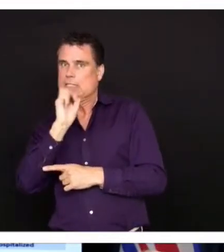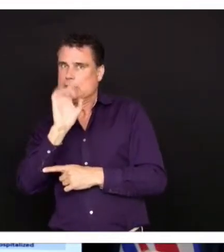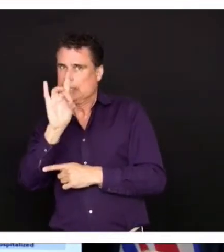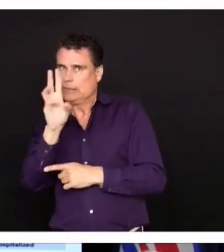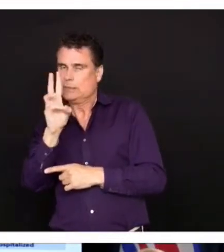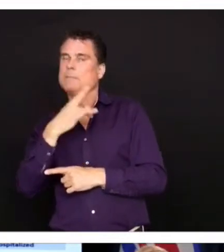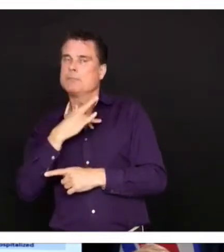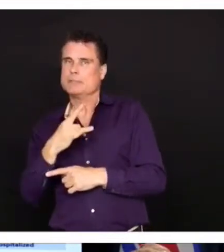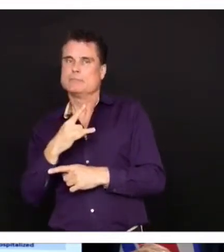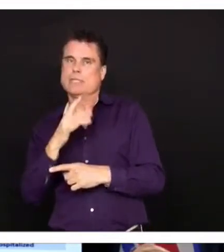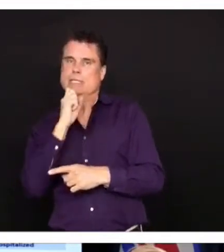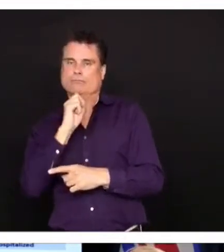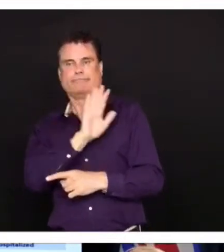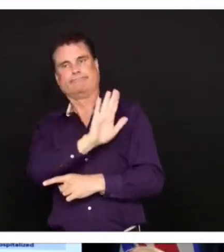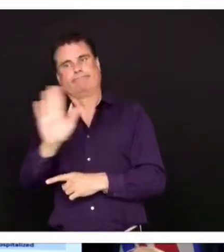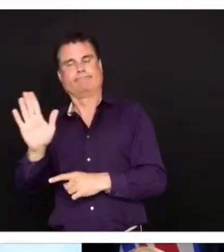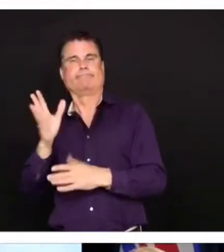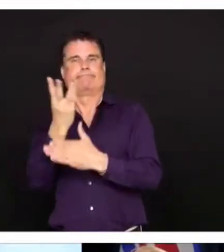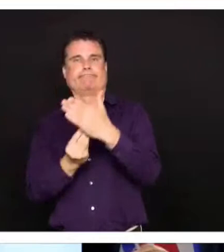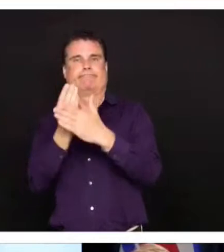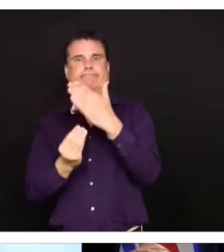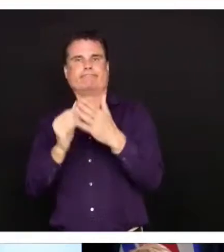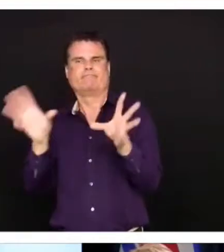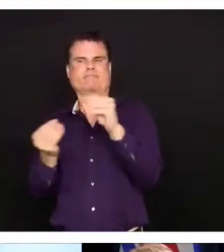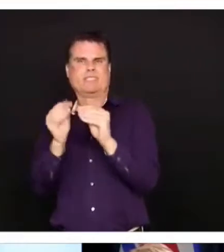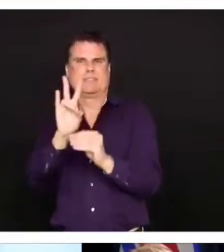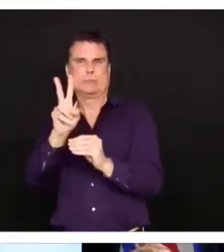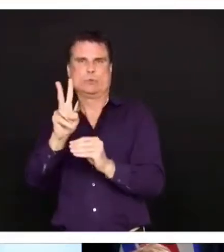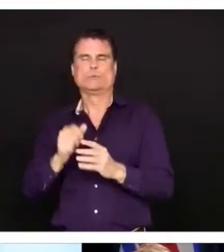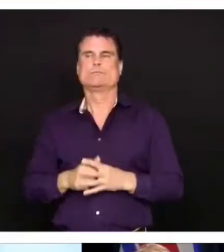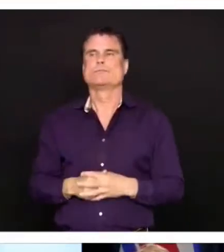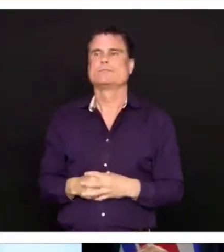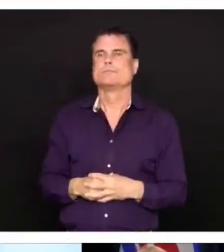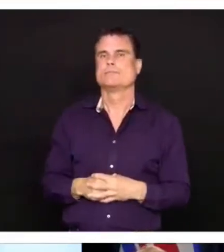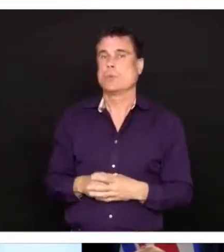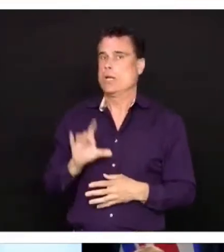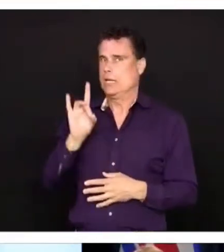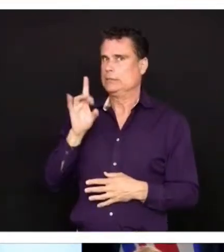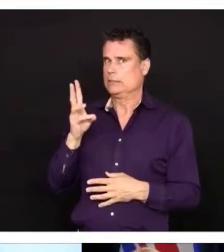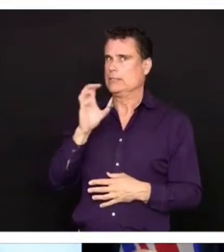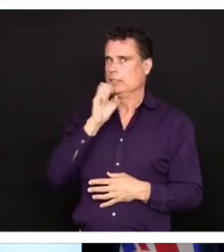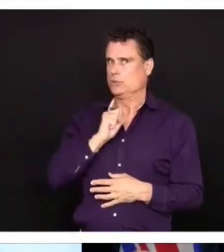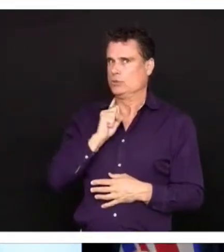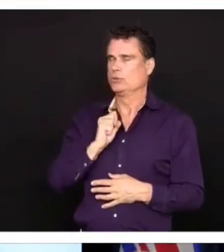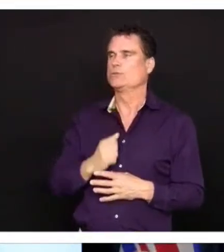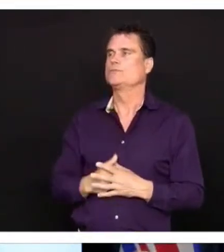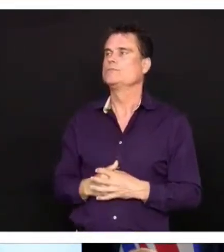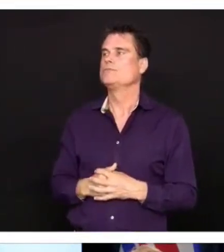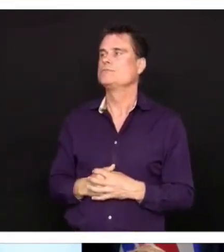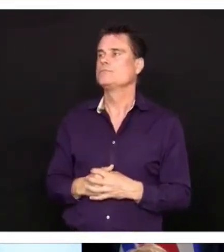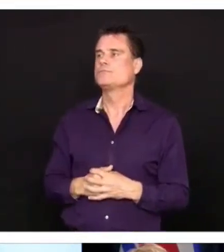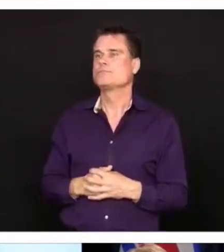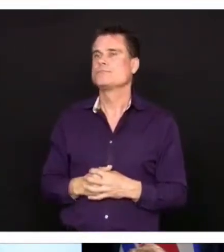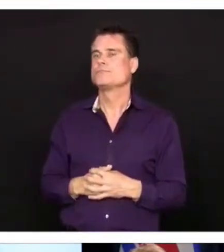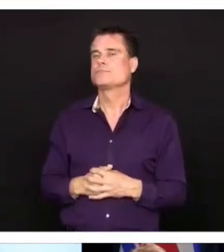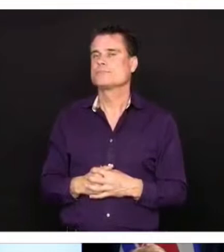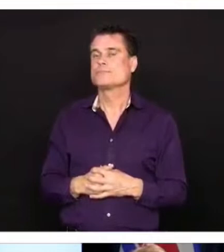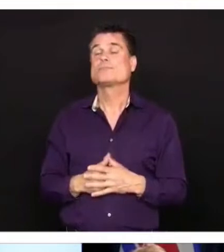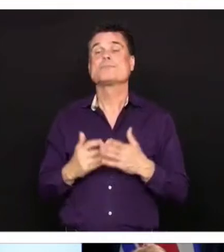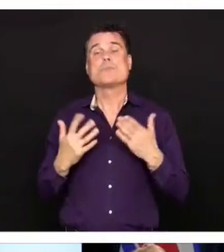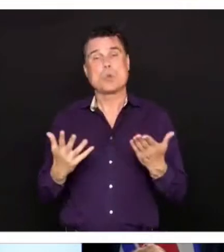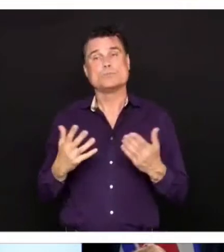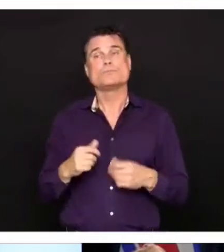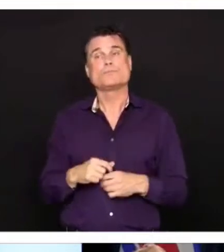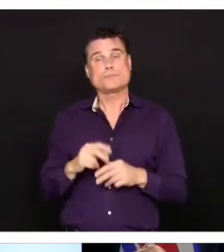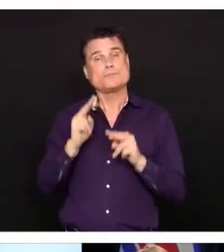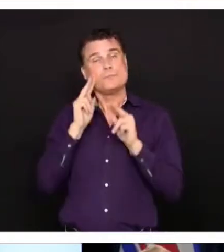their caregivers have all been affected by that. The next slide talks about where geographically